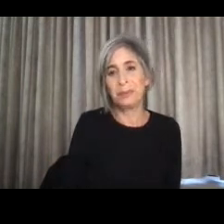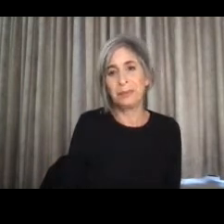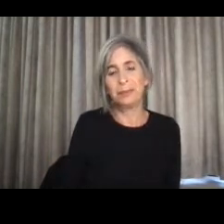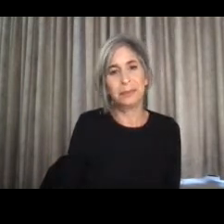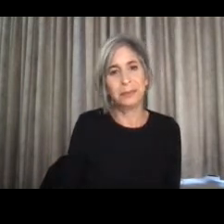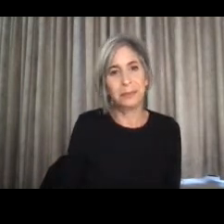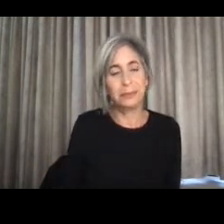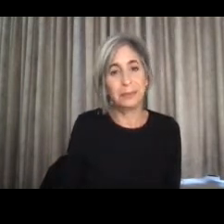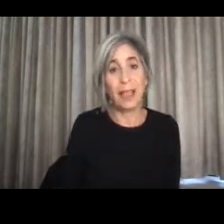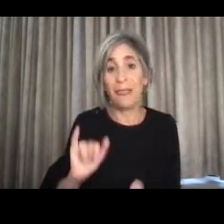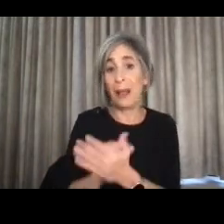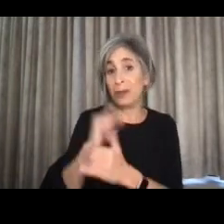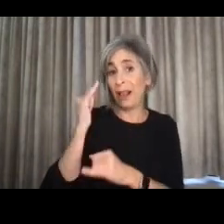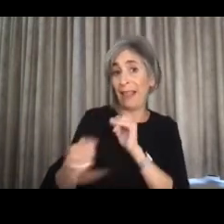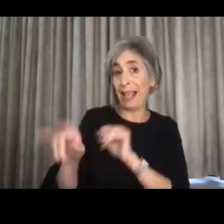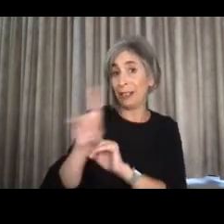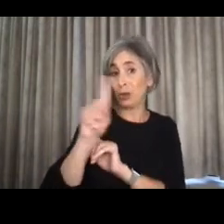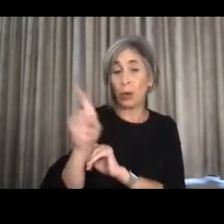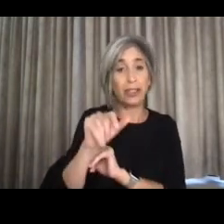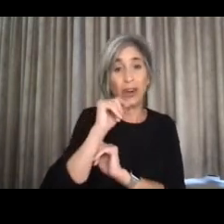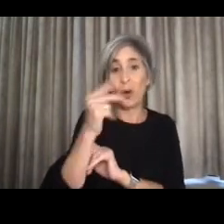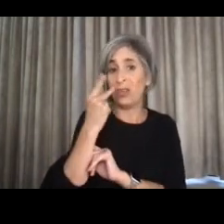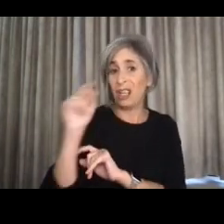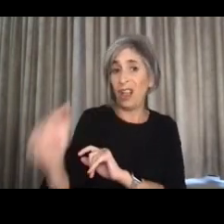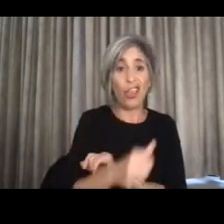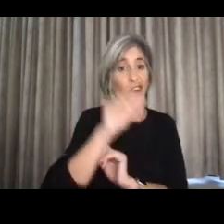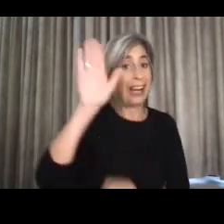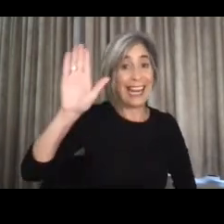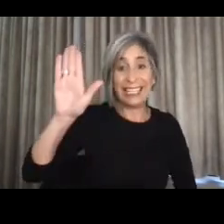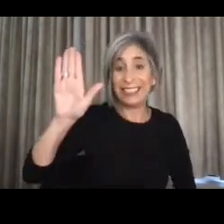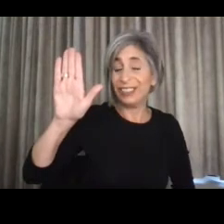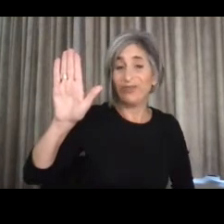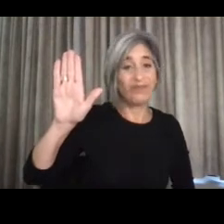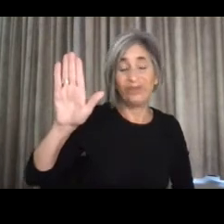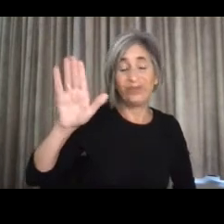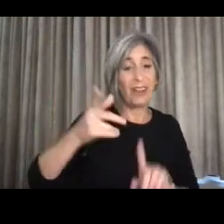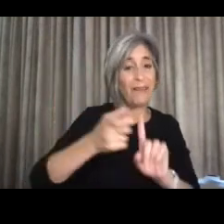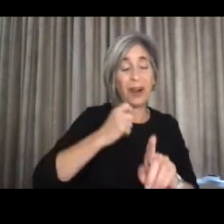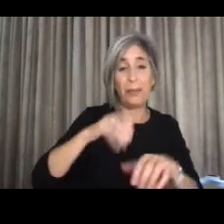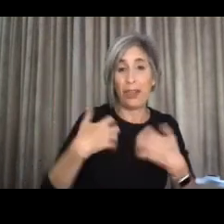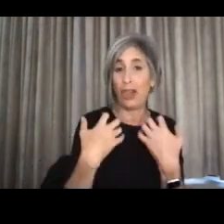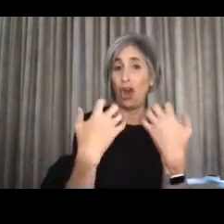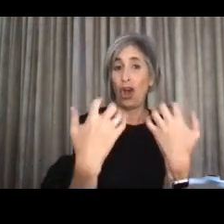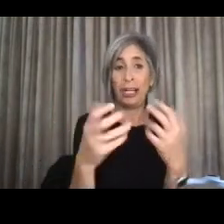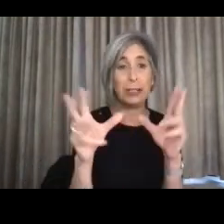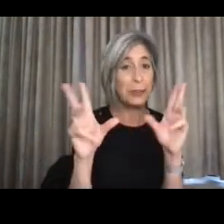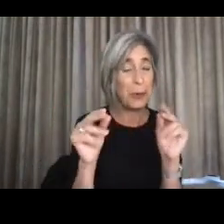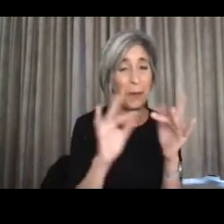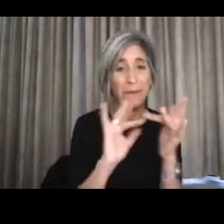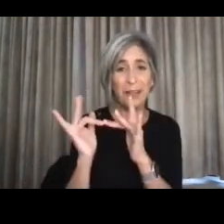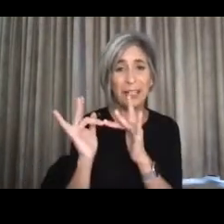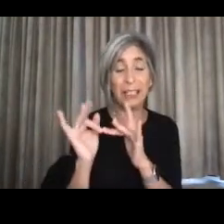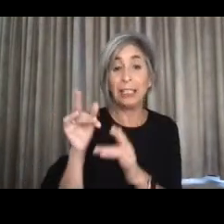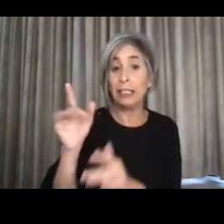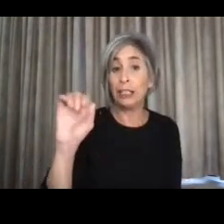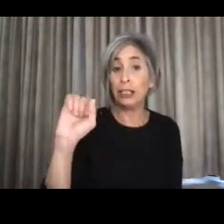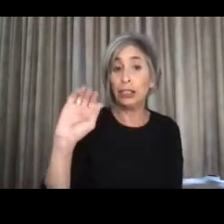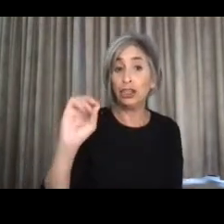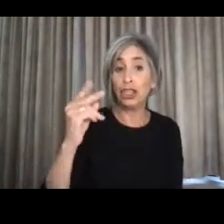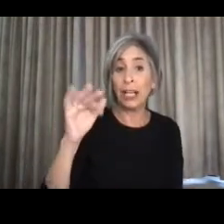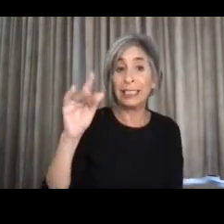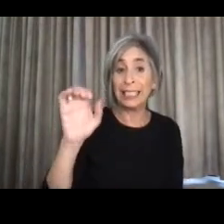And that was our last question, and I do not see any hands raised by the virtual audience. I'm not sure, Chelsea, do you have any final